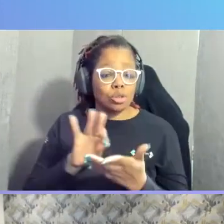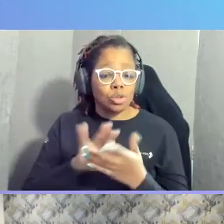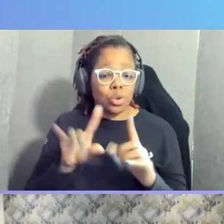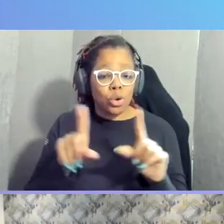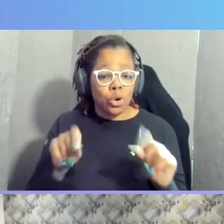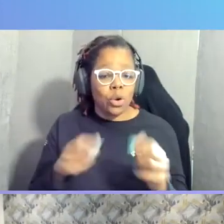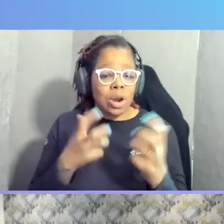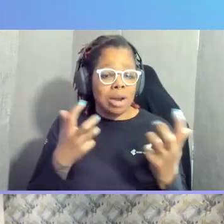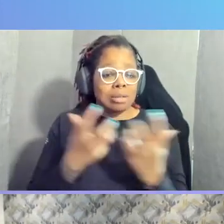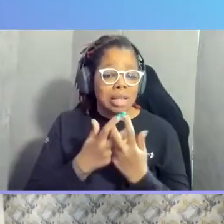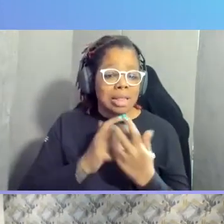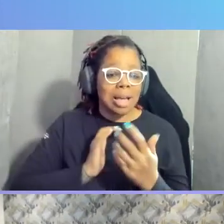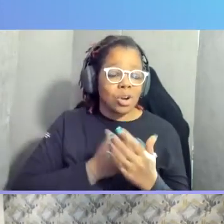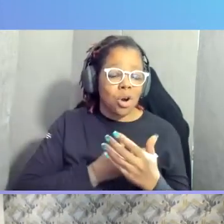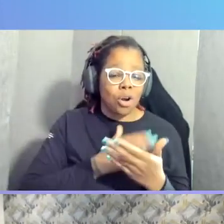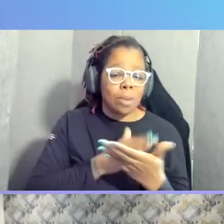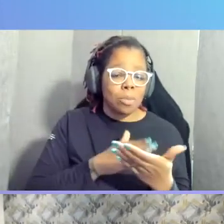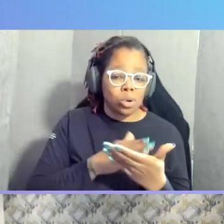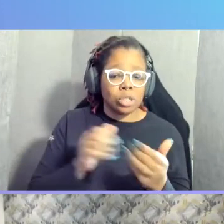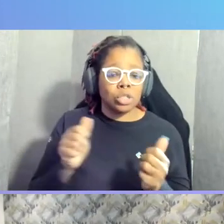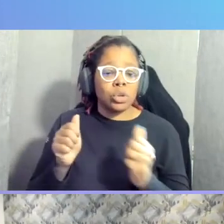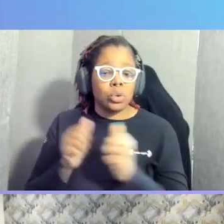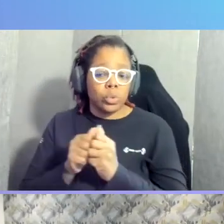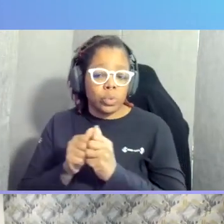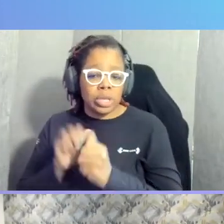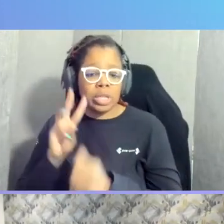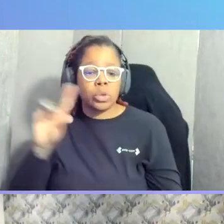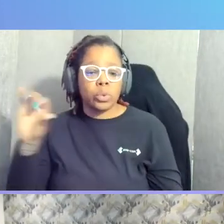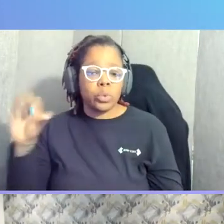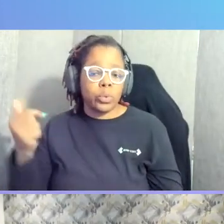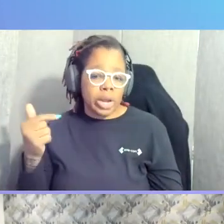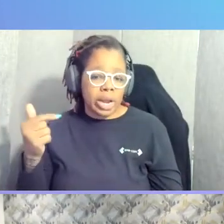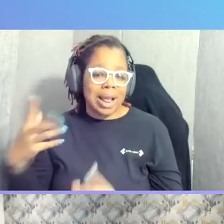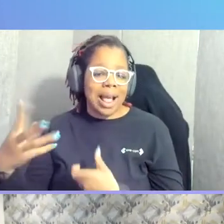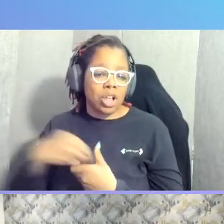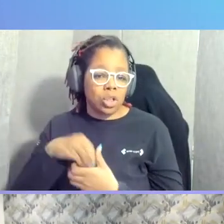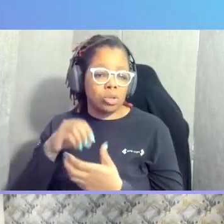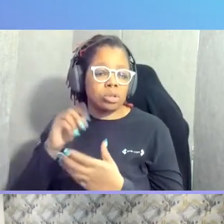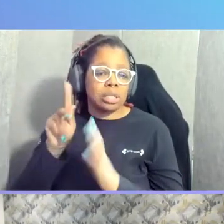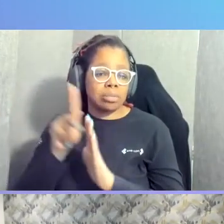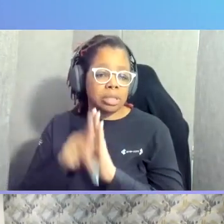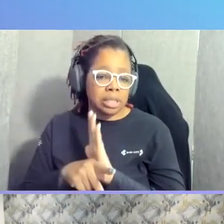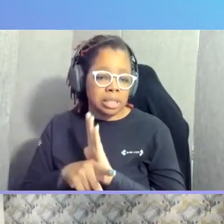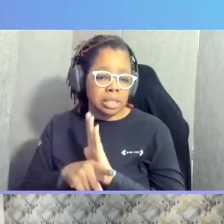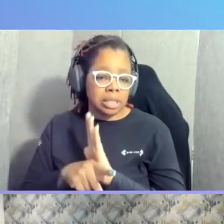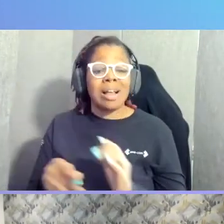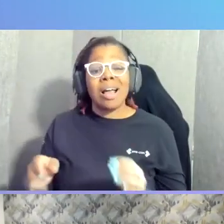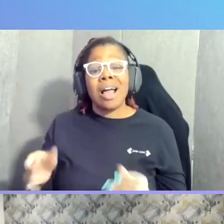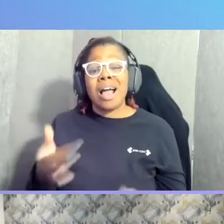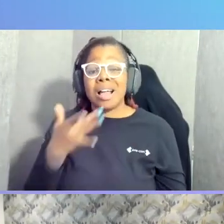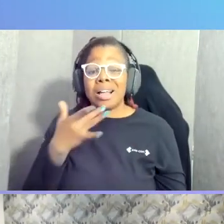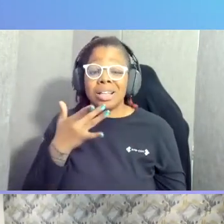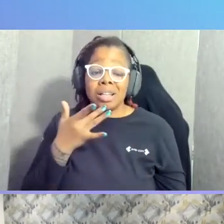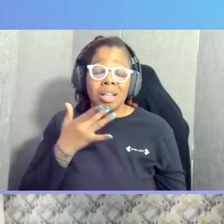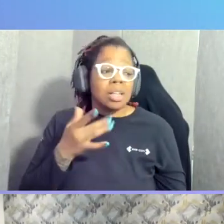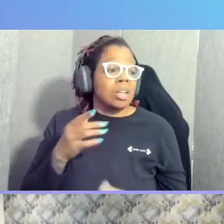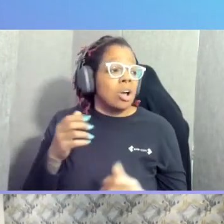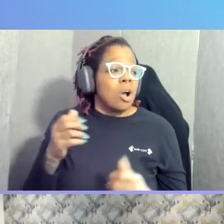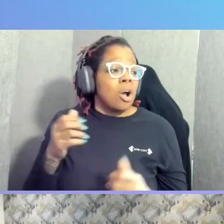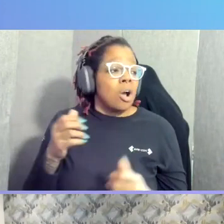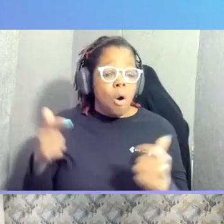align our components with the WCAG inclusive principles. Ideally, all components, they need to